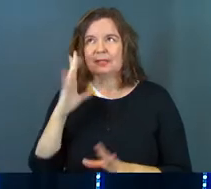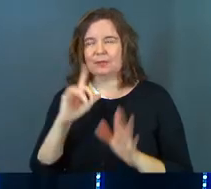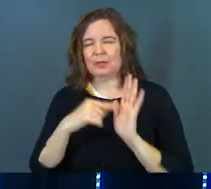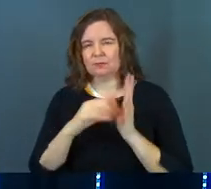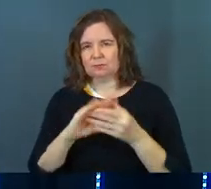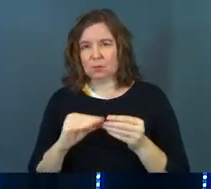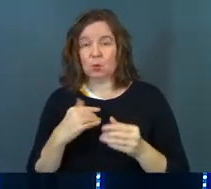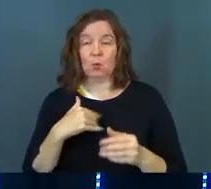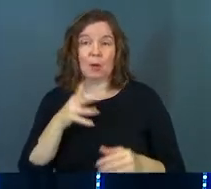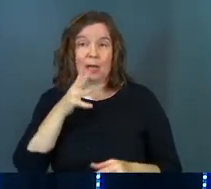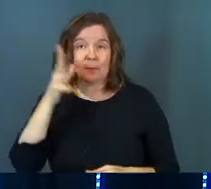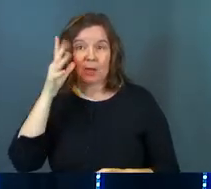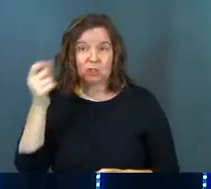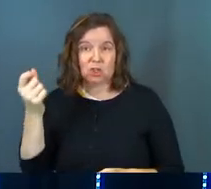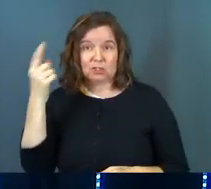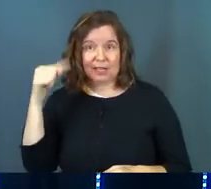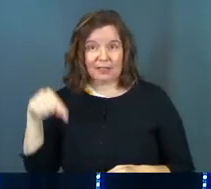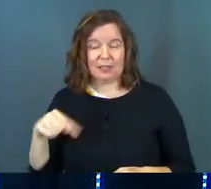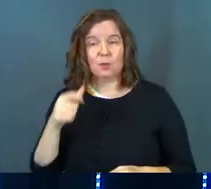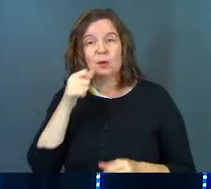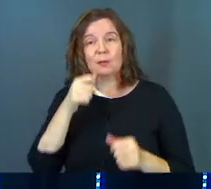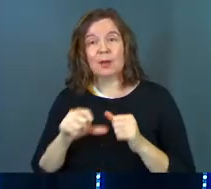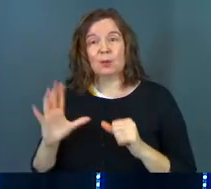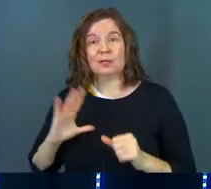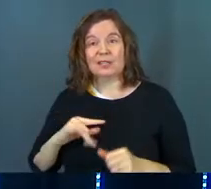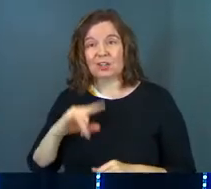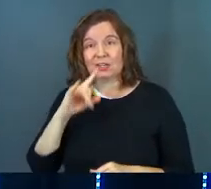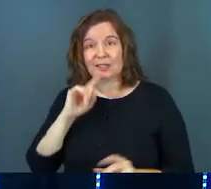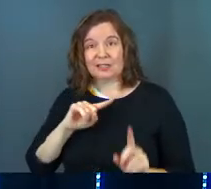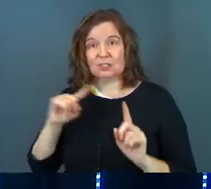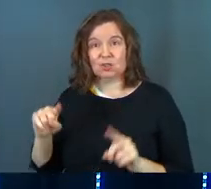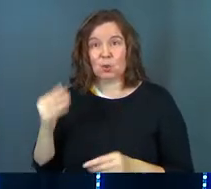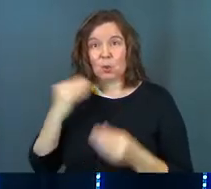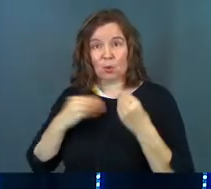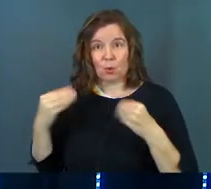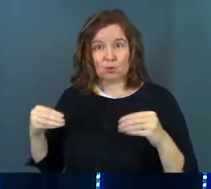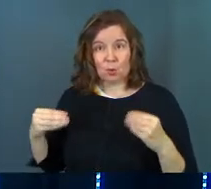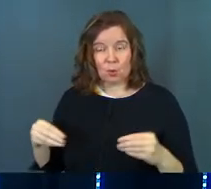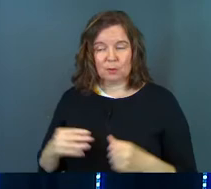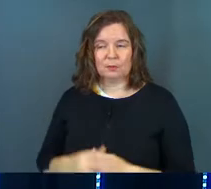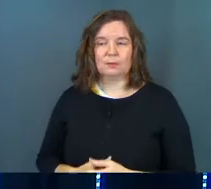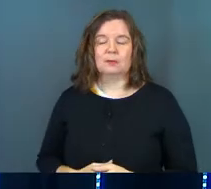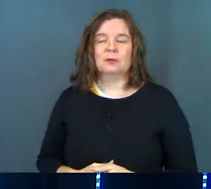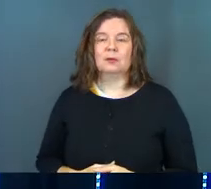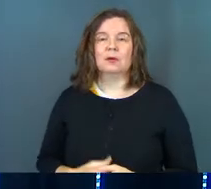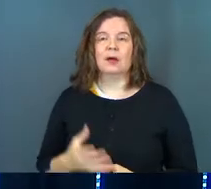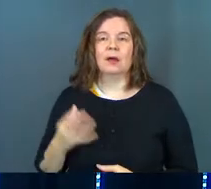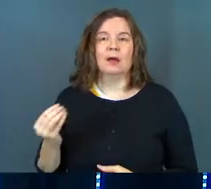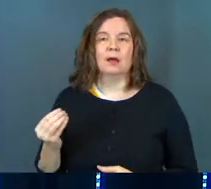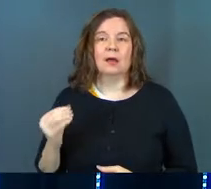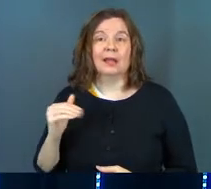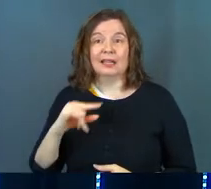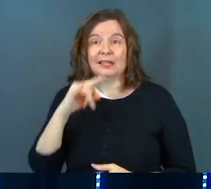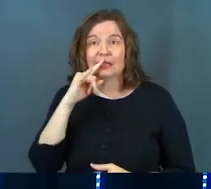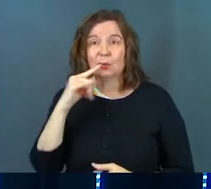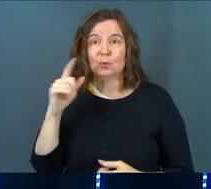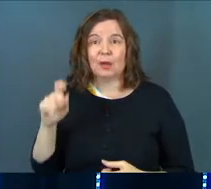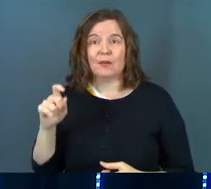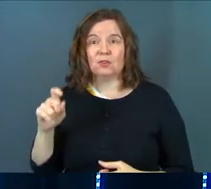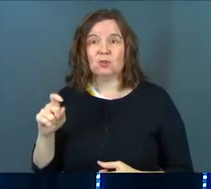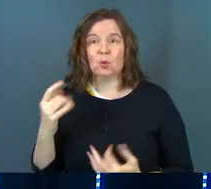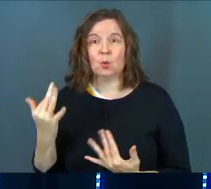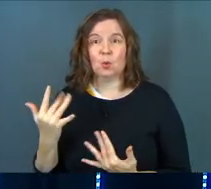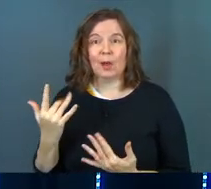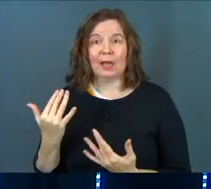I can give you an illustration. We parents understand this. Remember when we used to take our little kids to the grocery store? And little kid would have